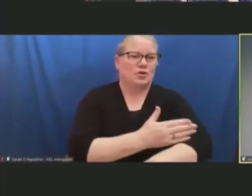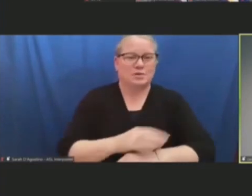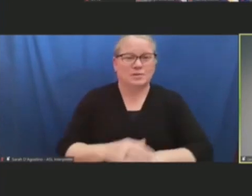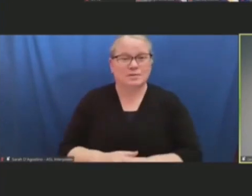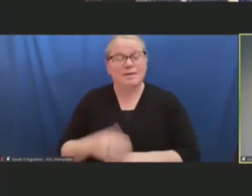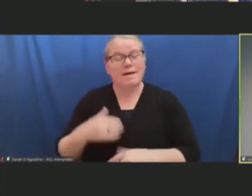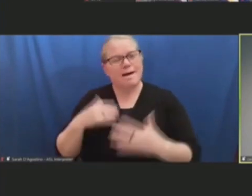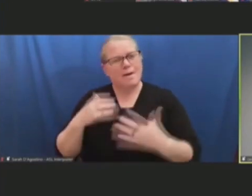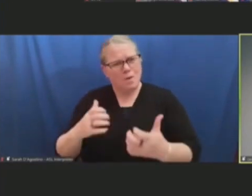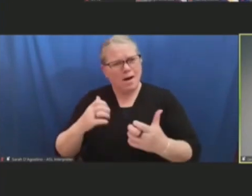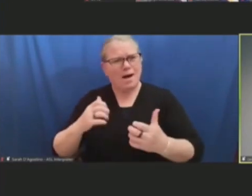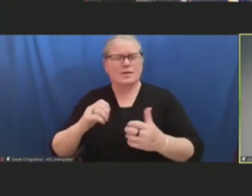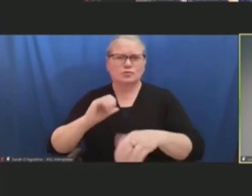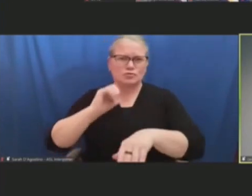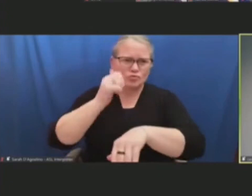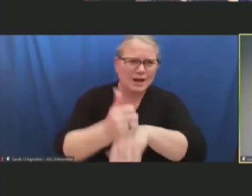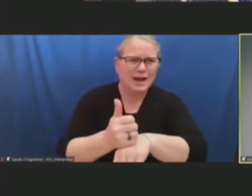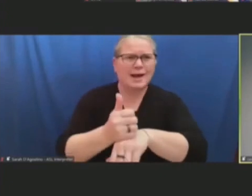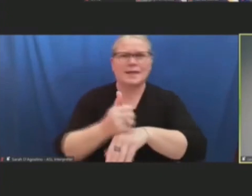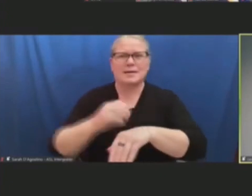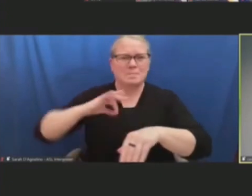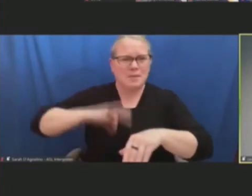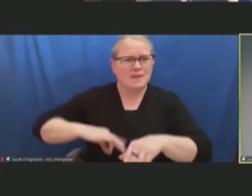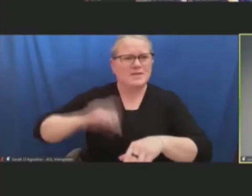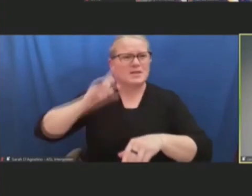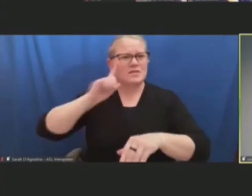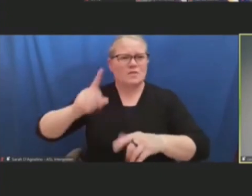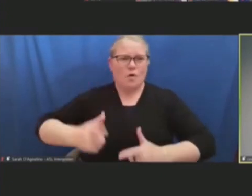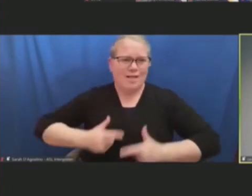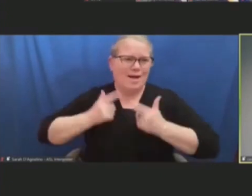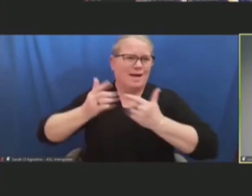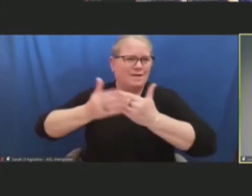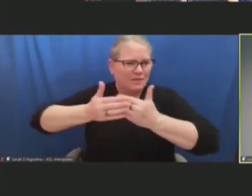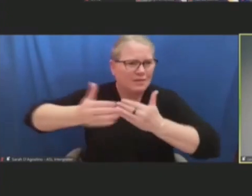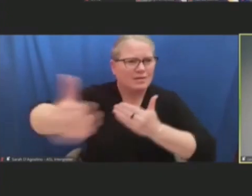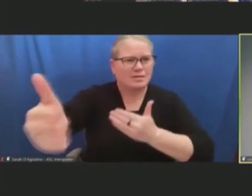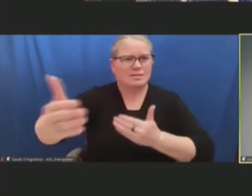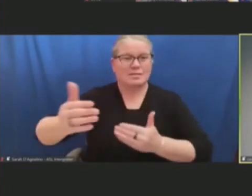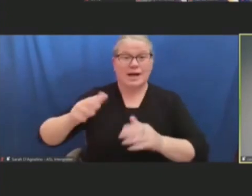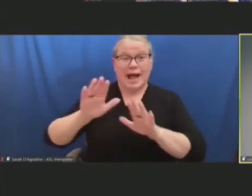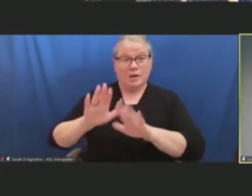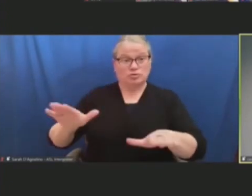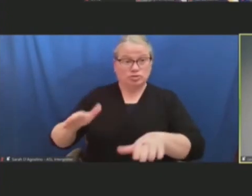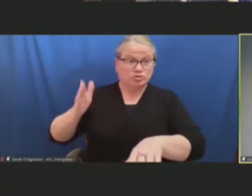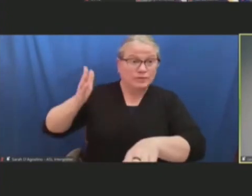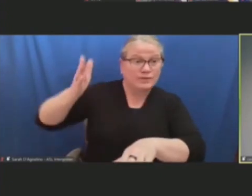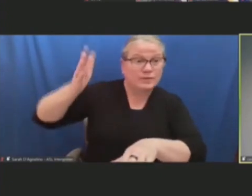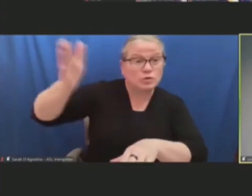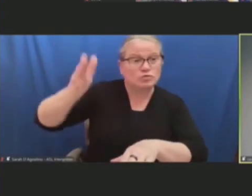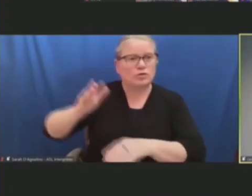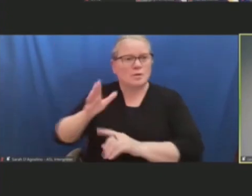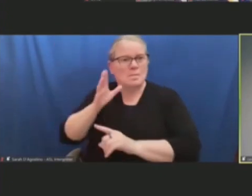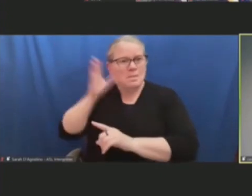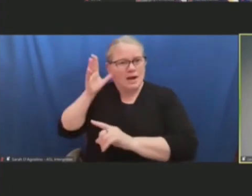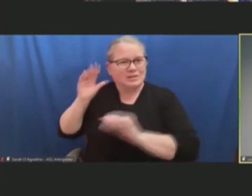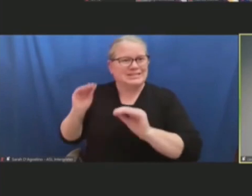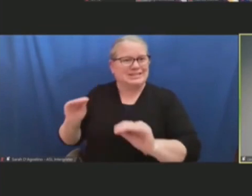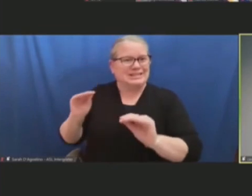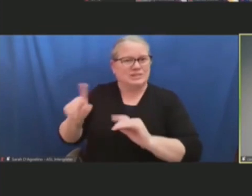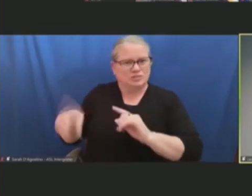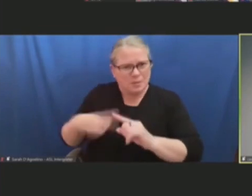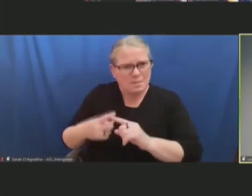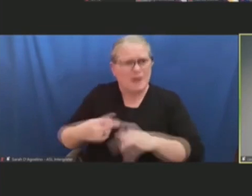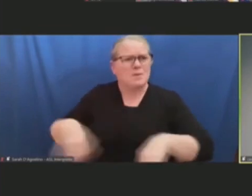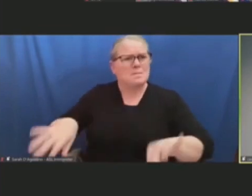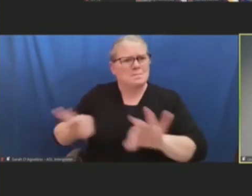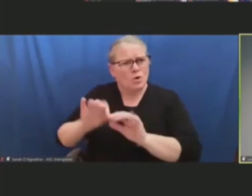lifelong generational benefits where our future kids can learn from our parents about the importance of having preventive